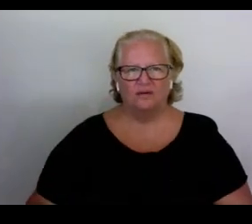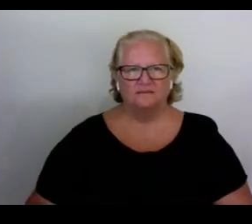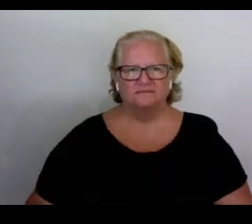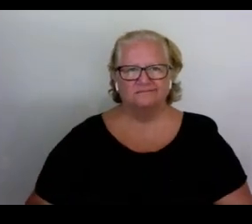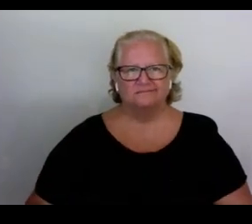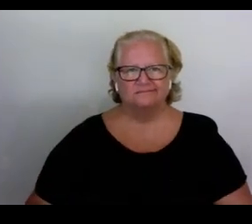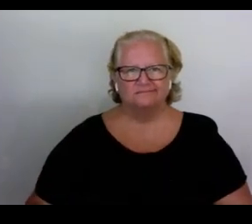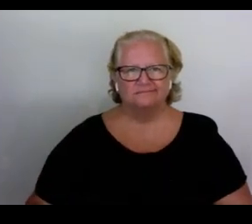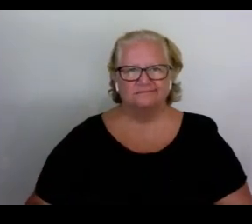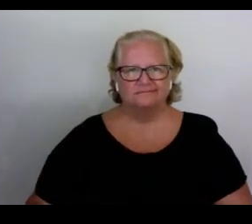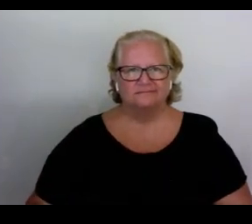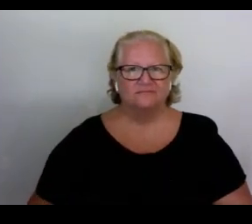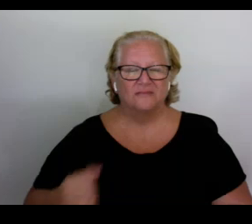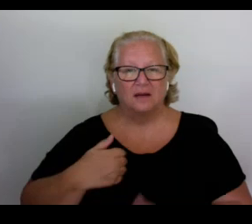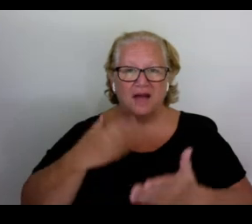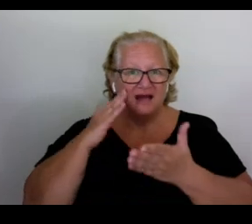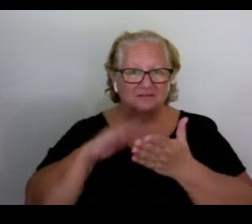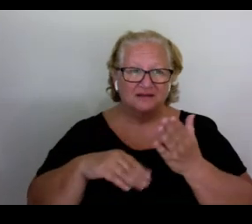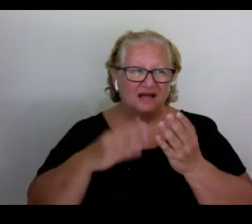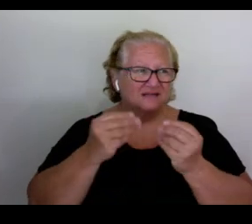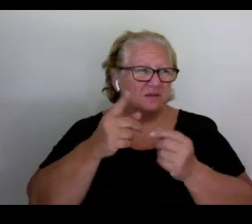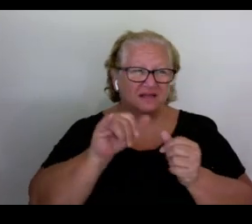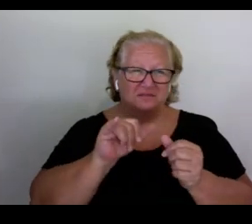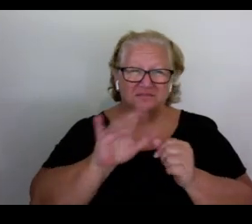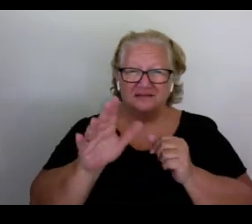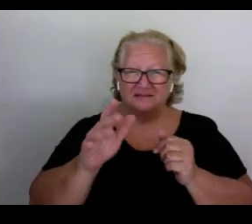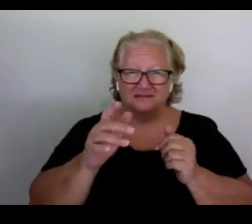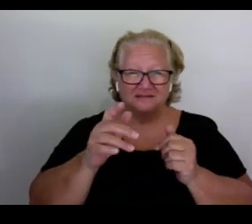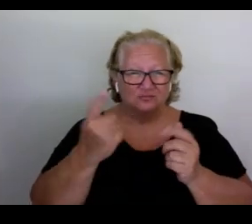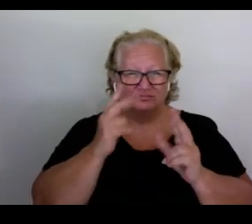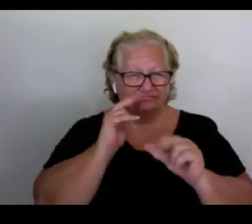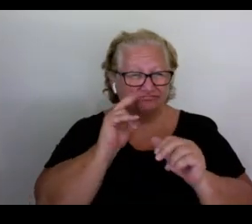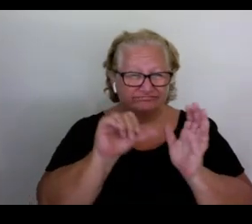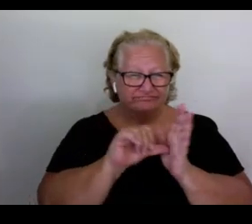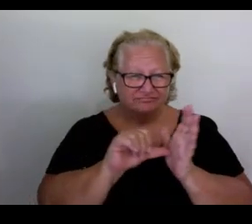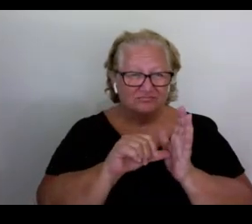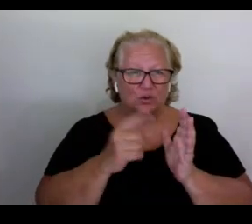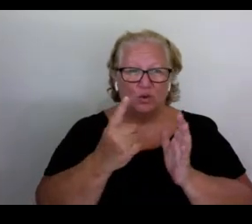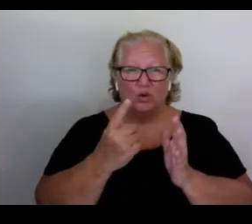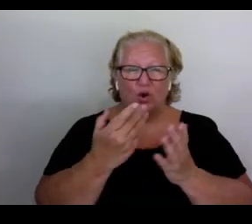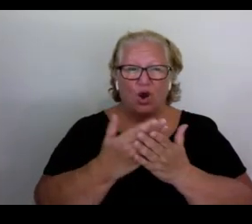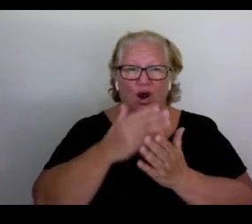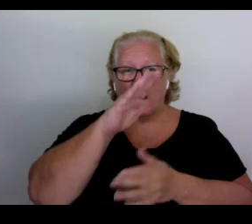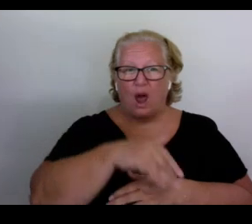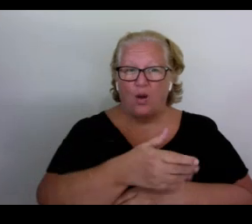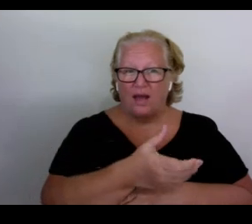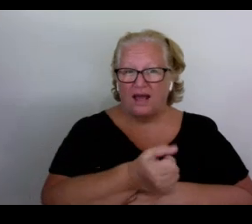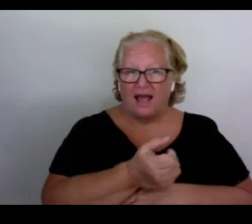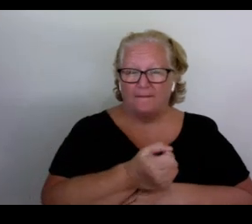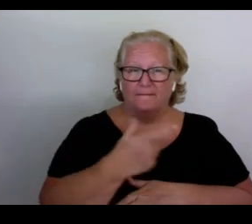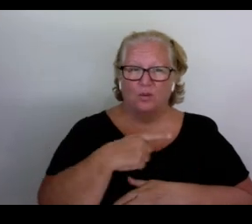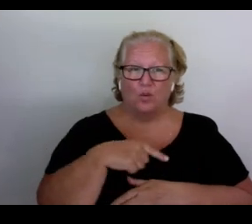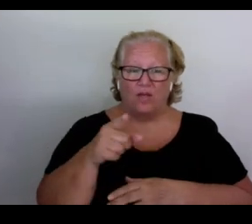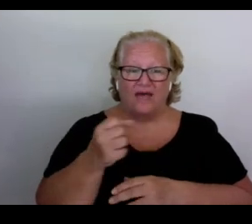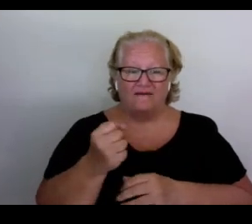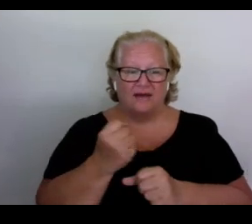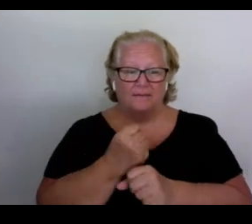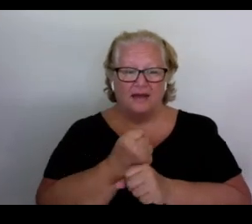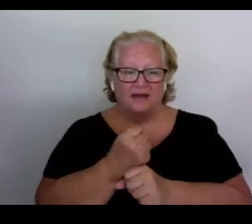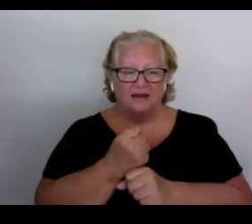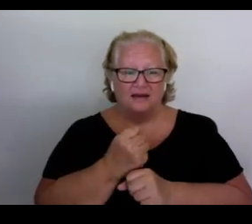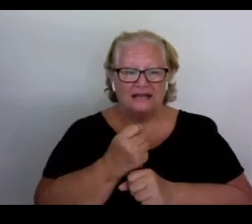actually very different. Some of the best managers of money I've ever seen are the people on the lowest income, because they've actually made a little